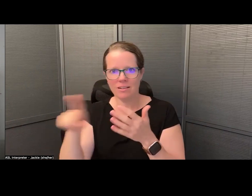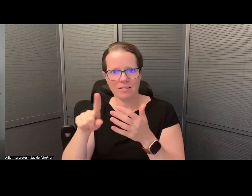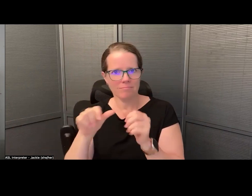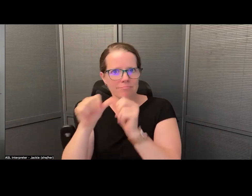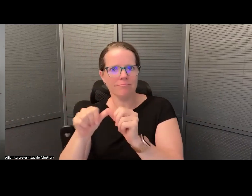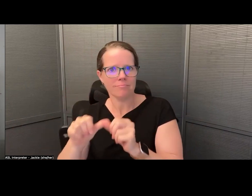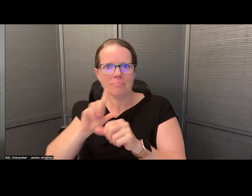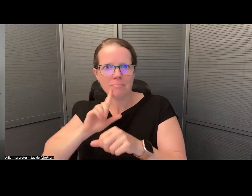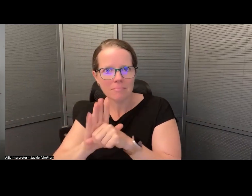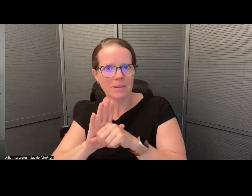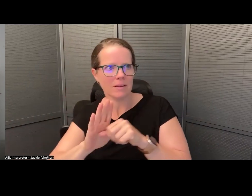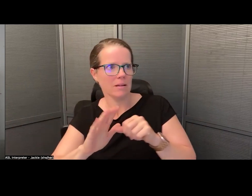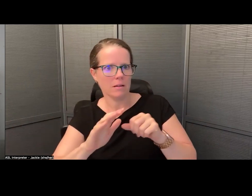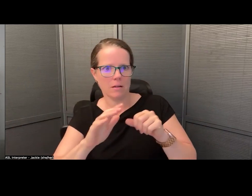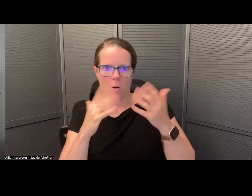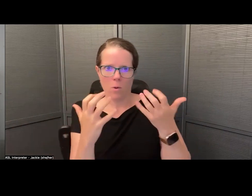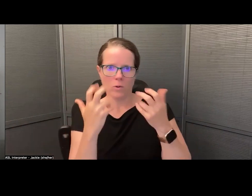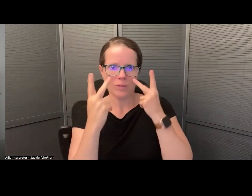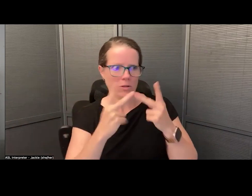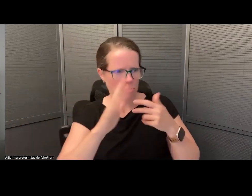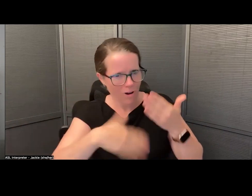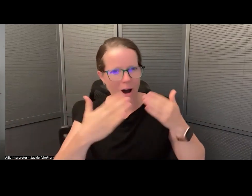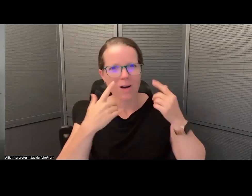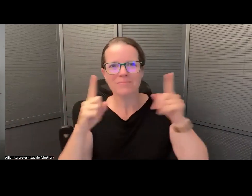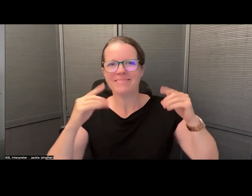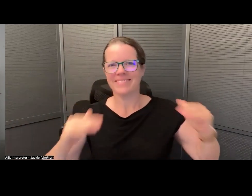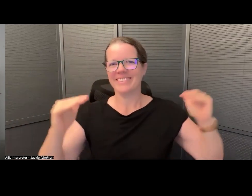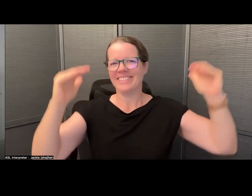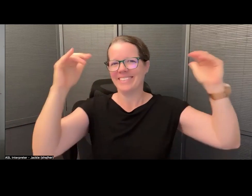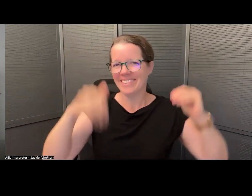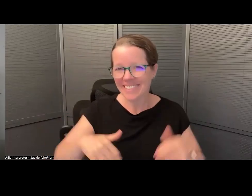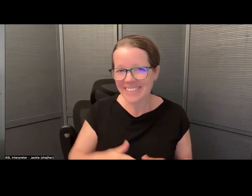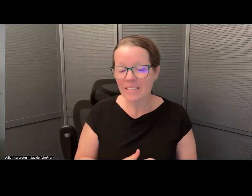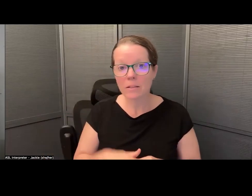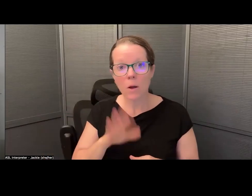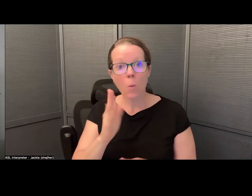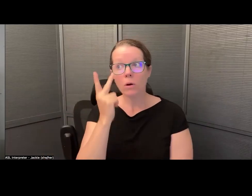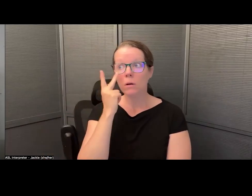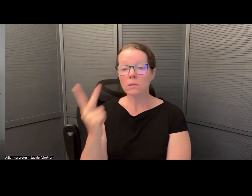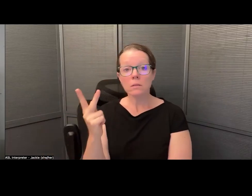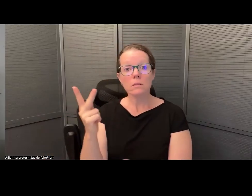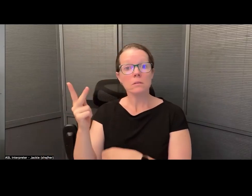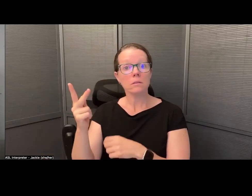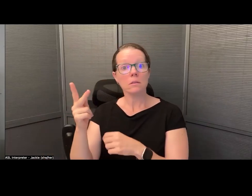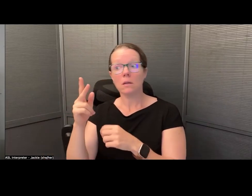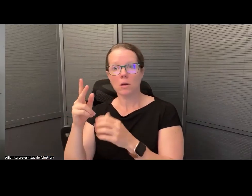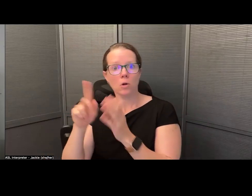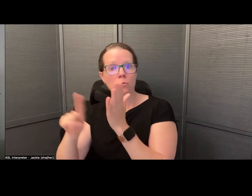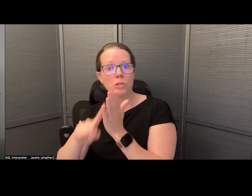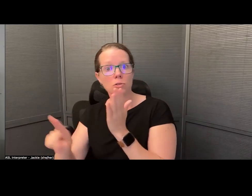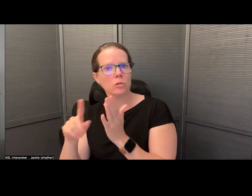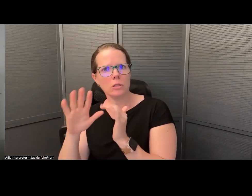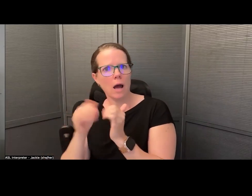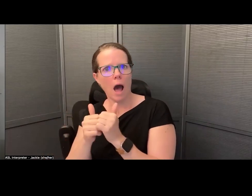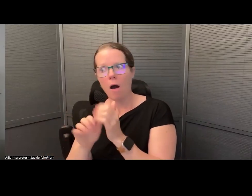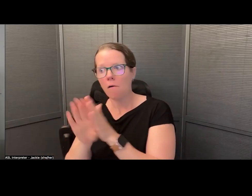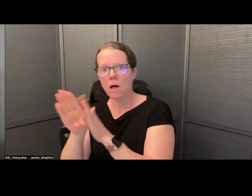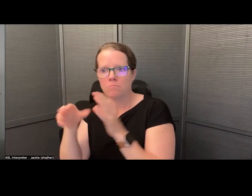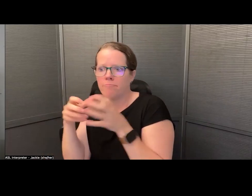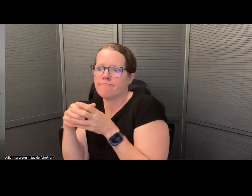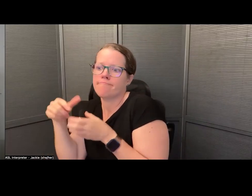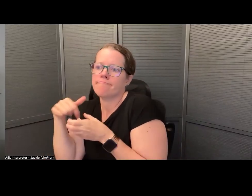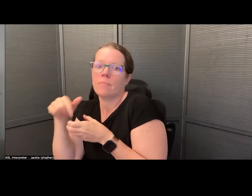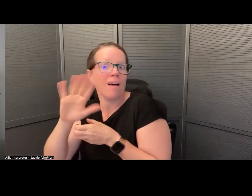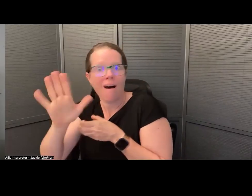priorities. You'll hear about research developed in partnership with people with lived experience, research that immediately informs